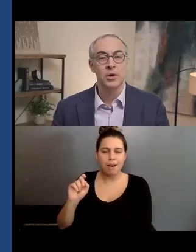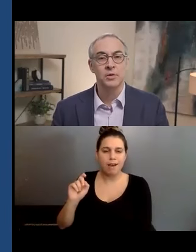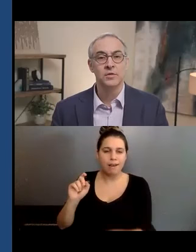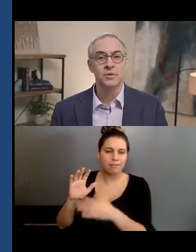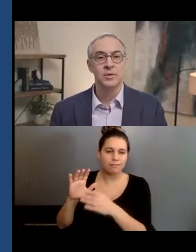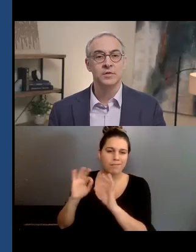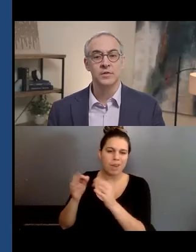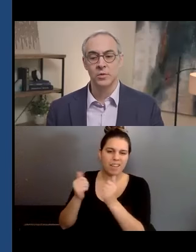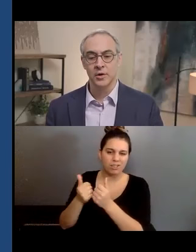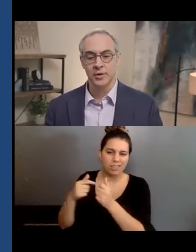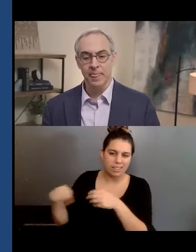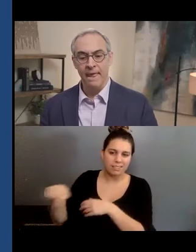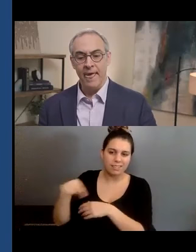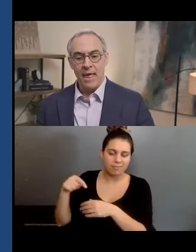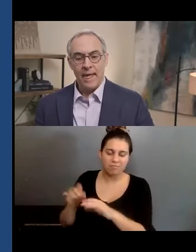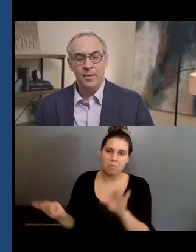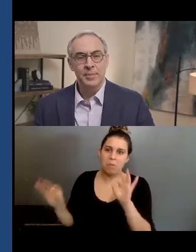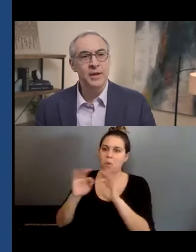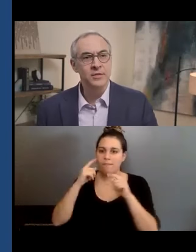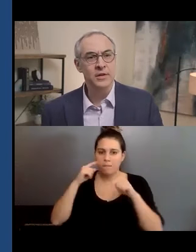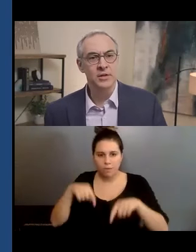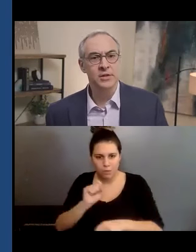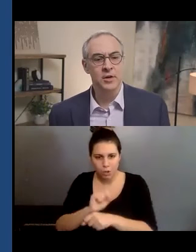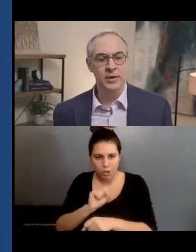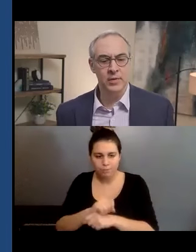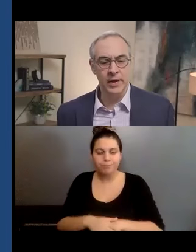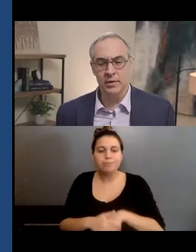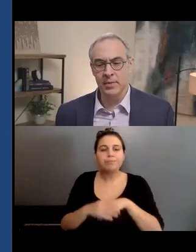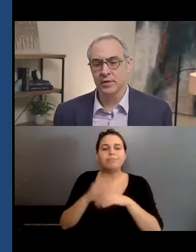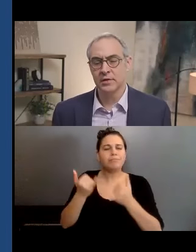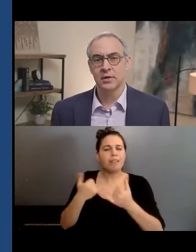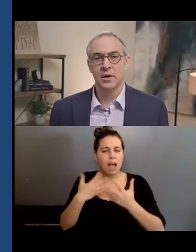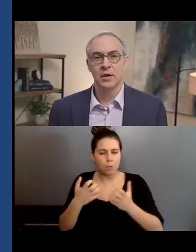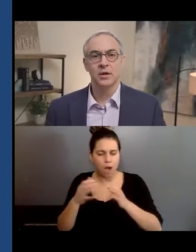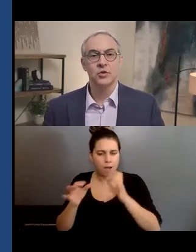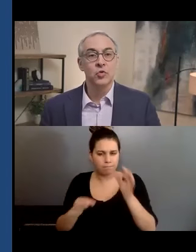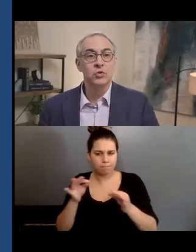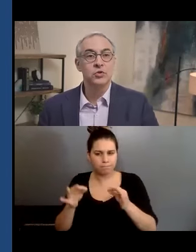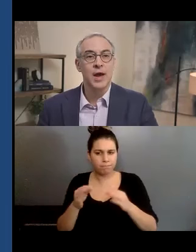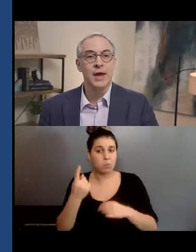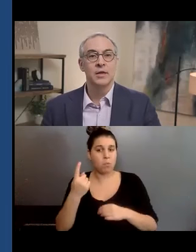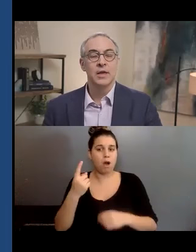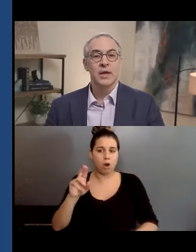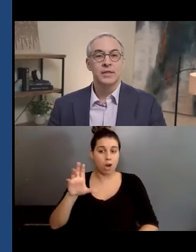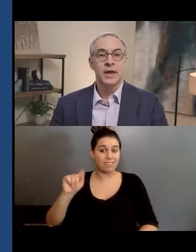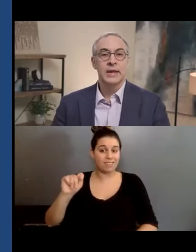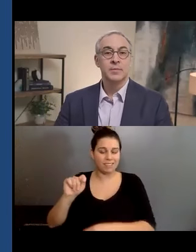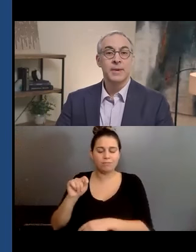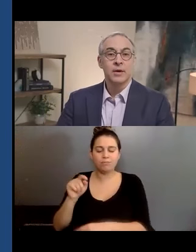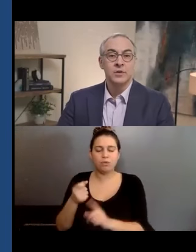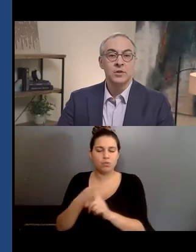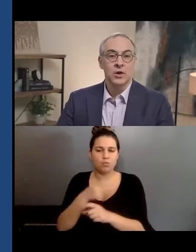important partners to us in this work. But next, I'd like to share about a randomized control trial that is about to